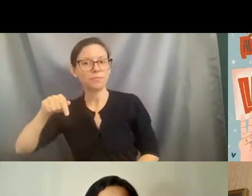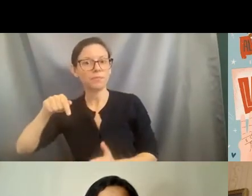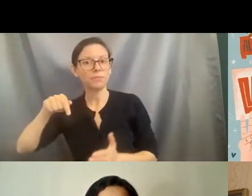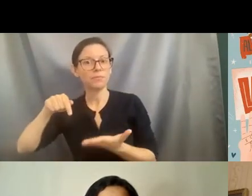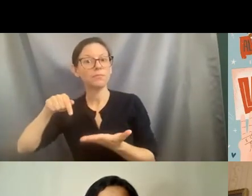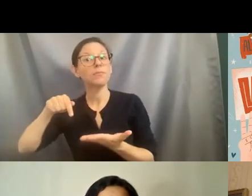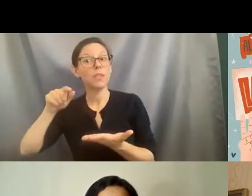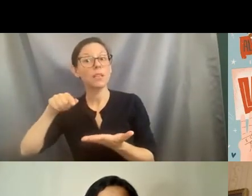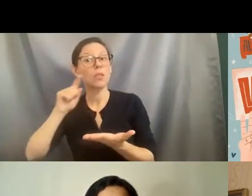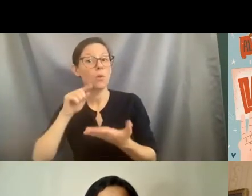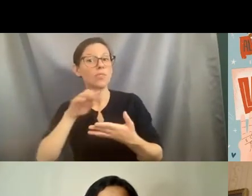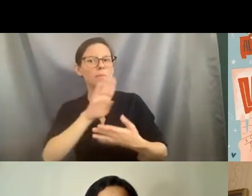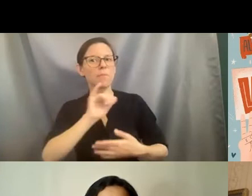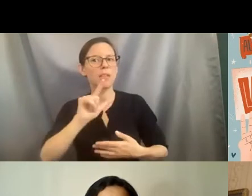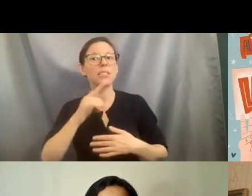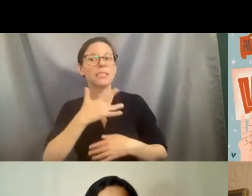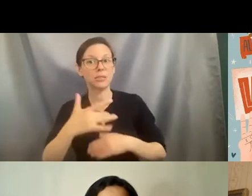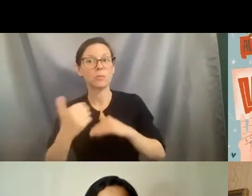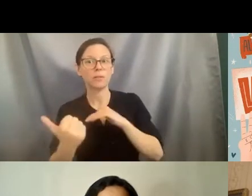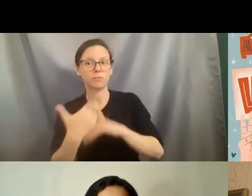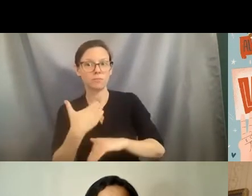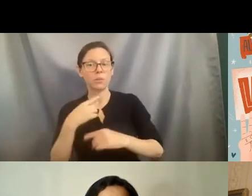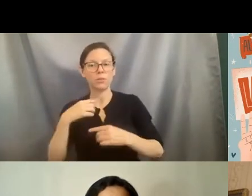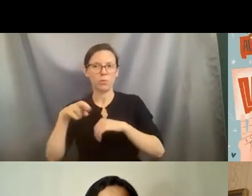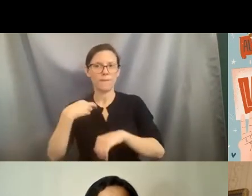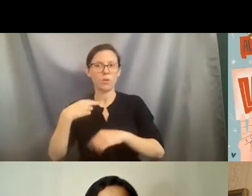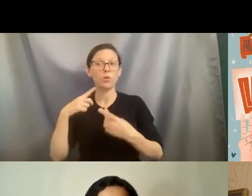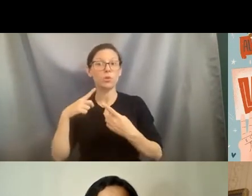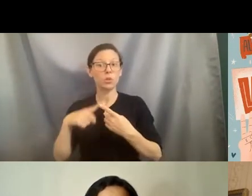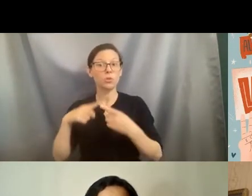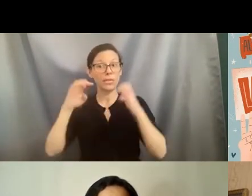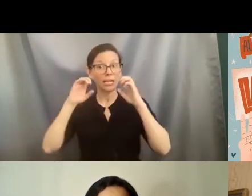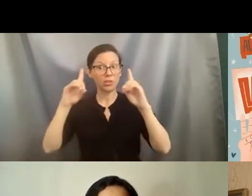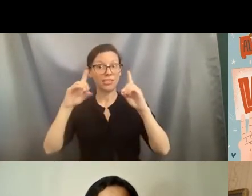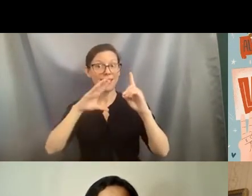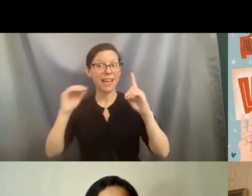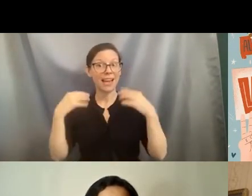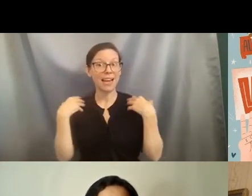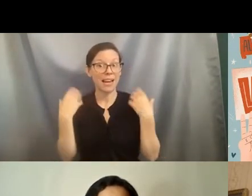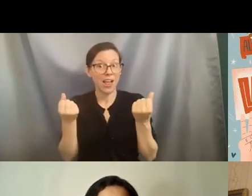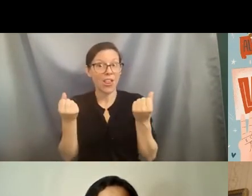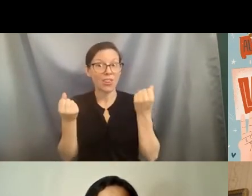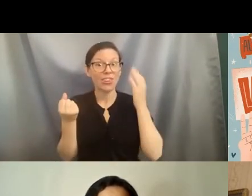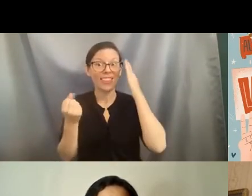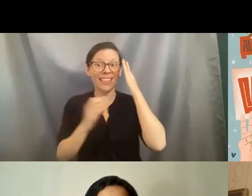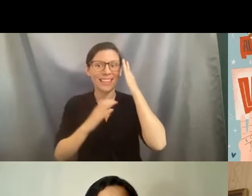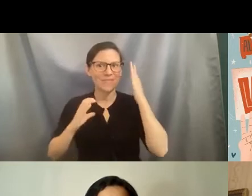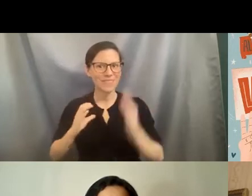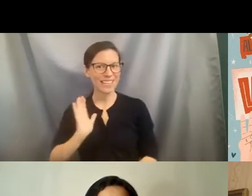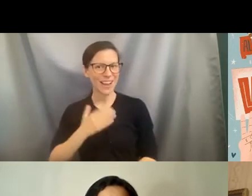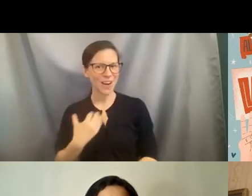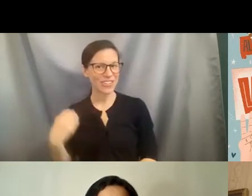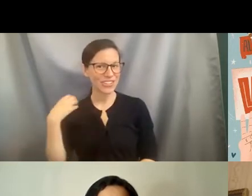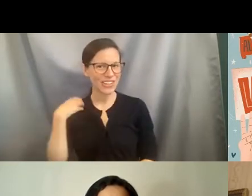to education and health. And we have a fireball chair of education and